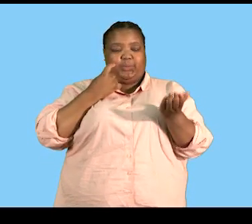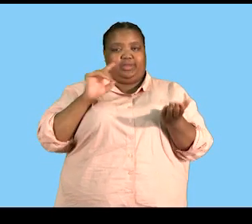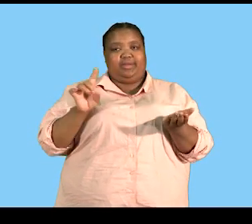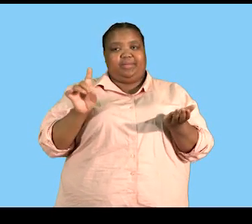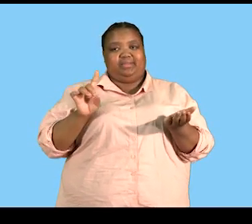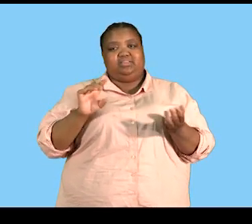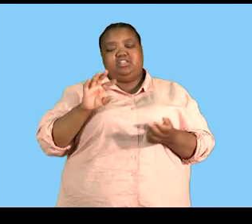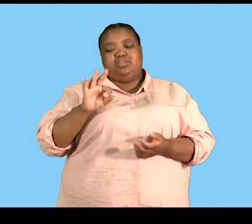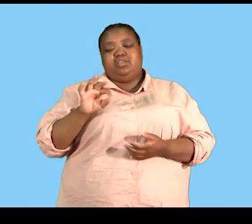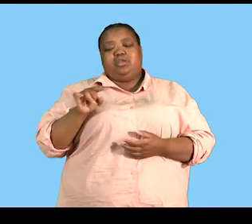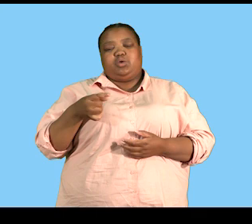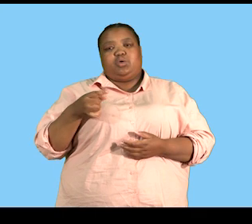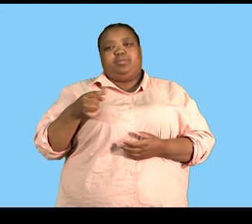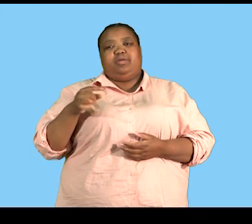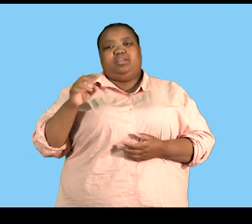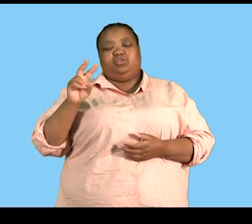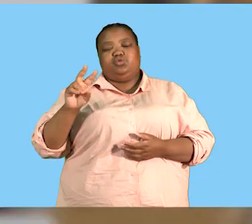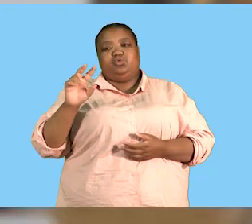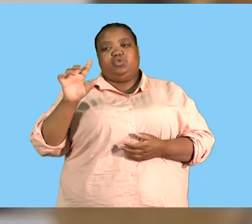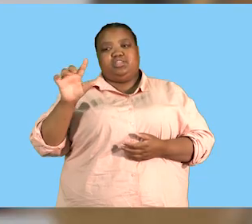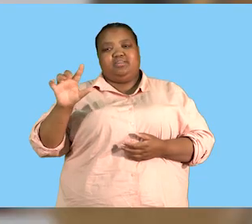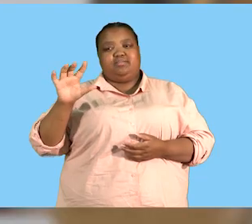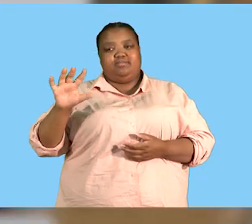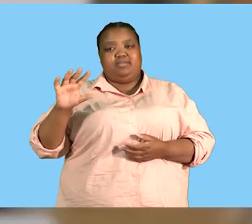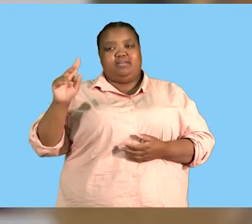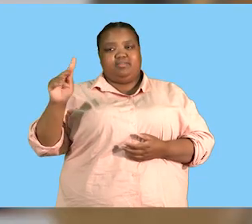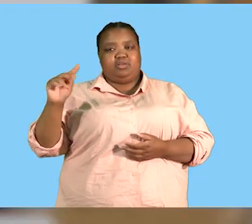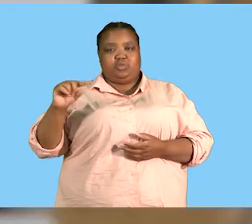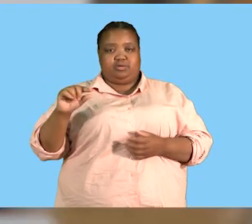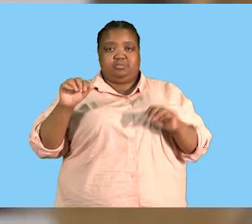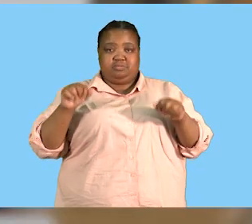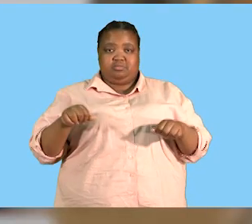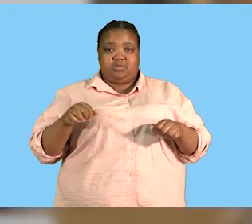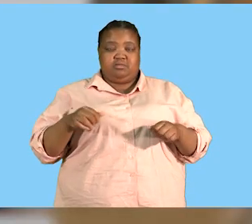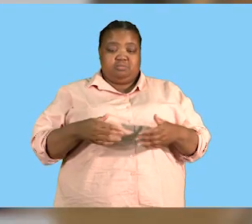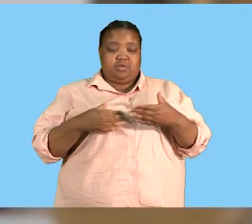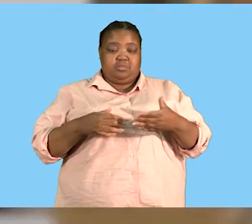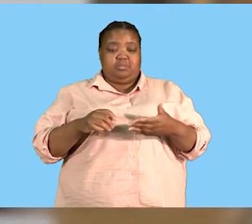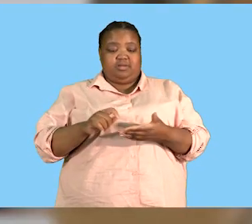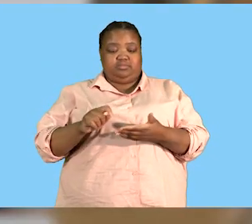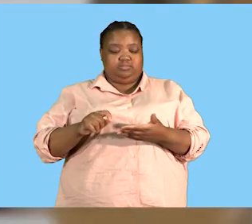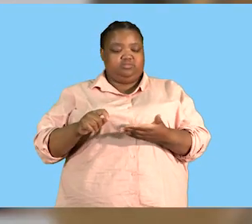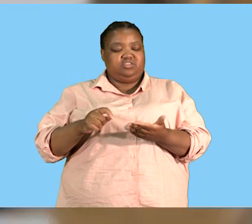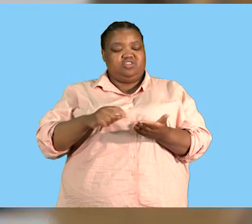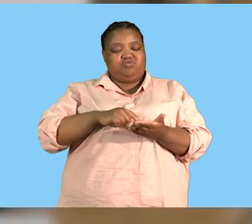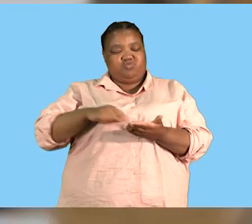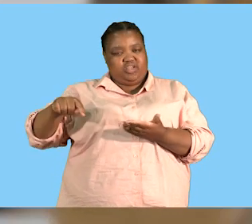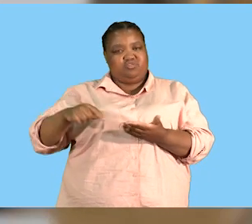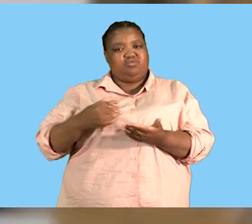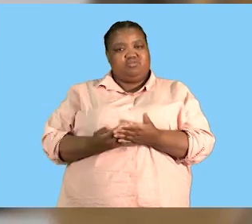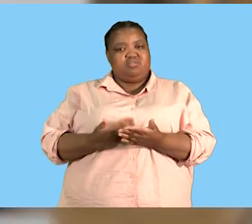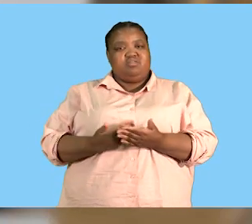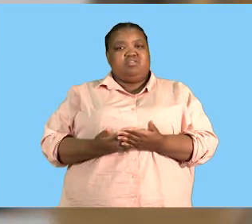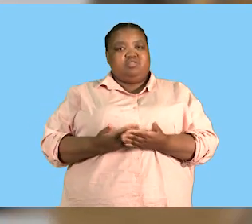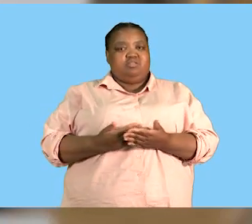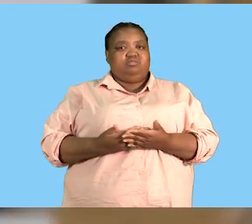3.275 kilograms. Don't be afraid to scratch on your paper. Make notes as far as you go